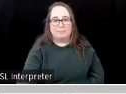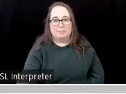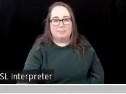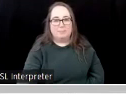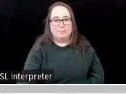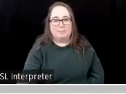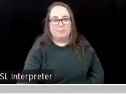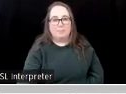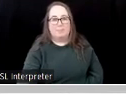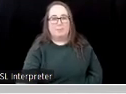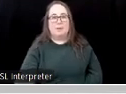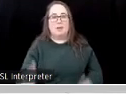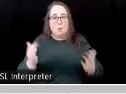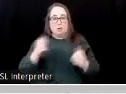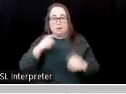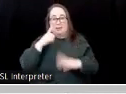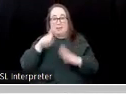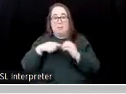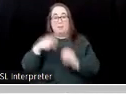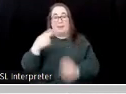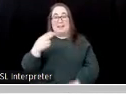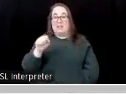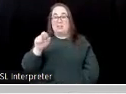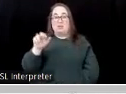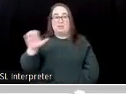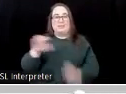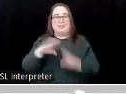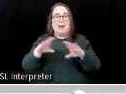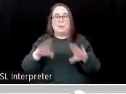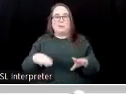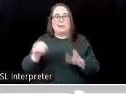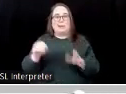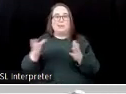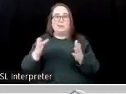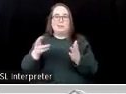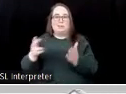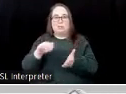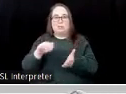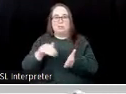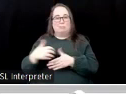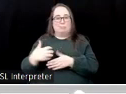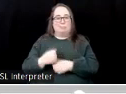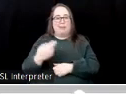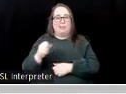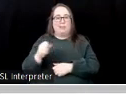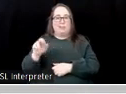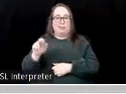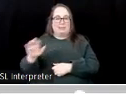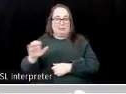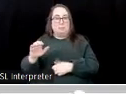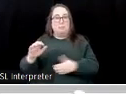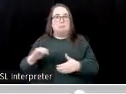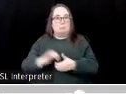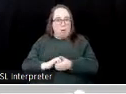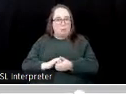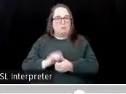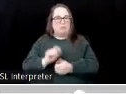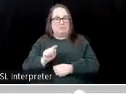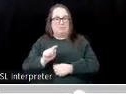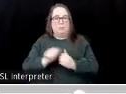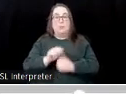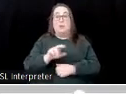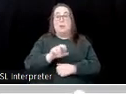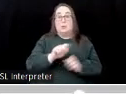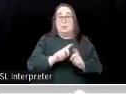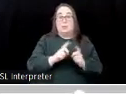Resource Center, HSRC, which is a partnership between the U.S. Department